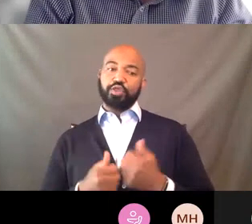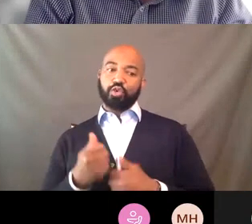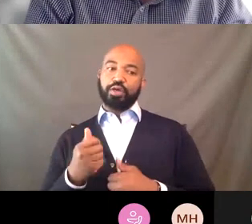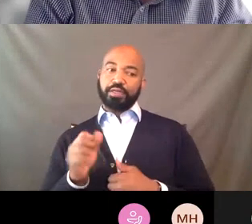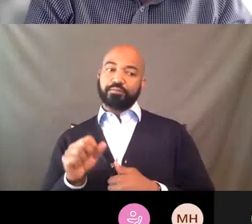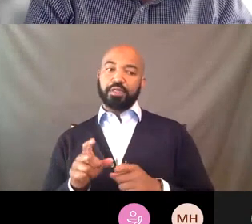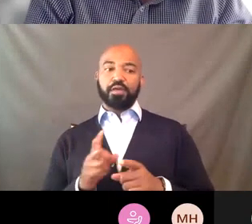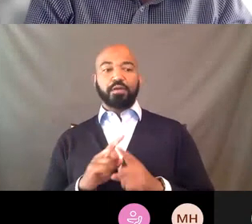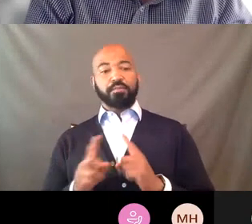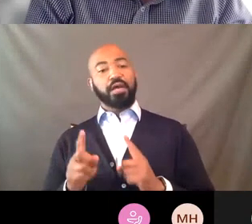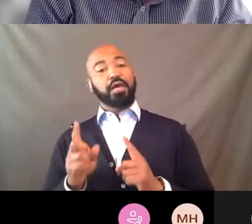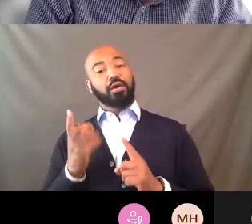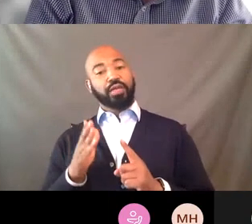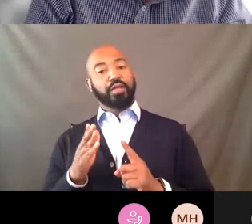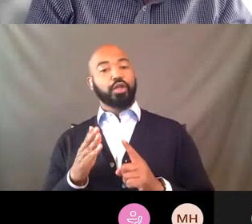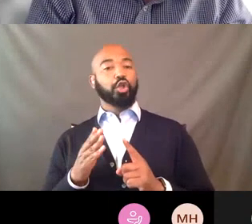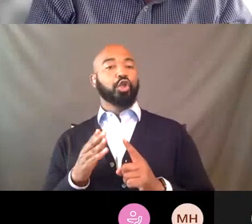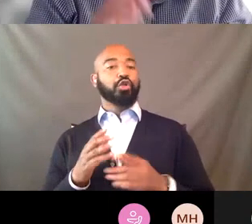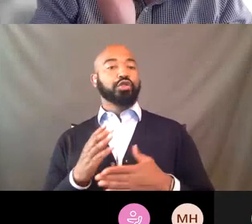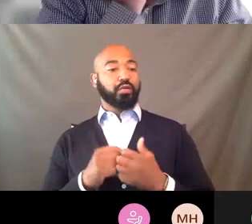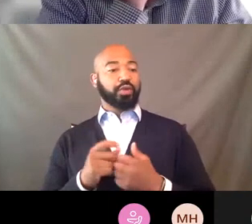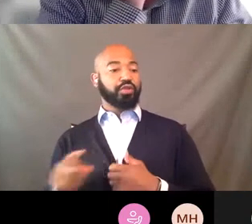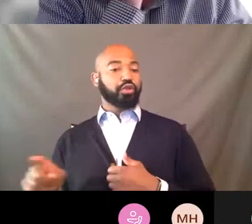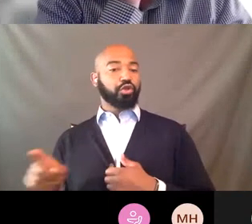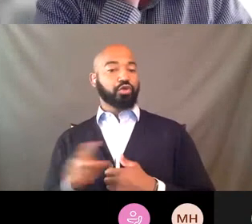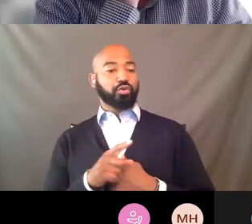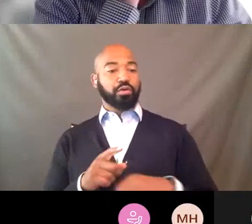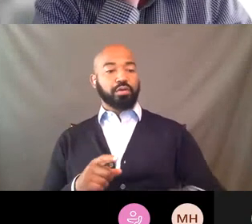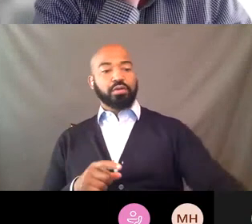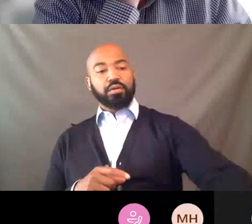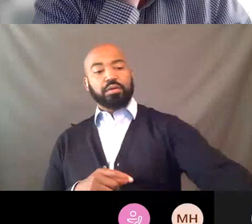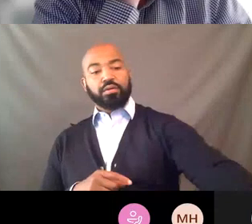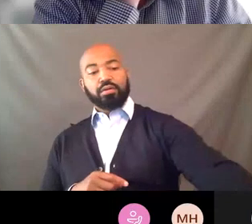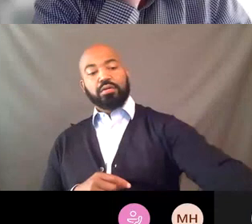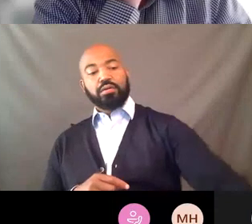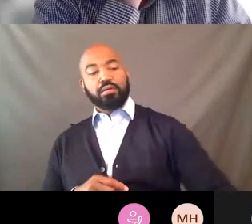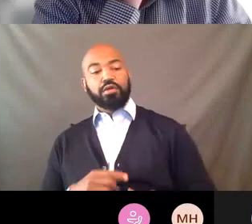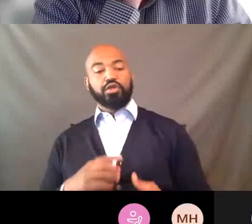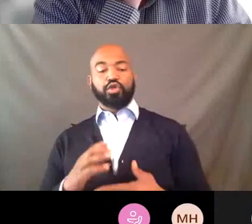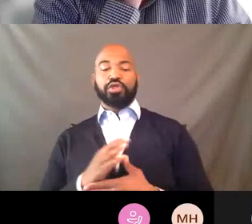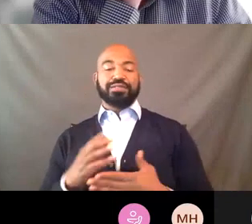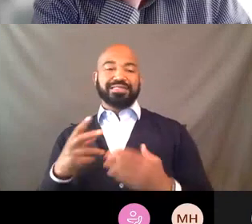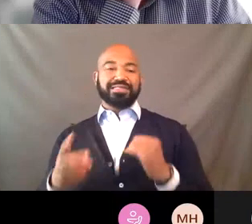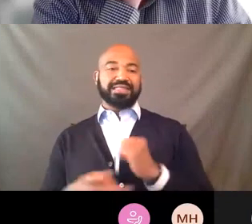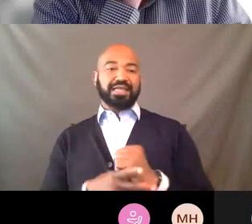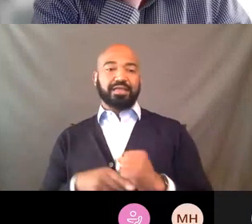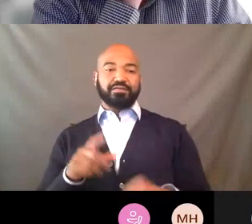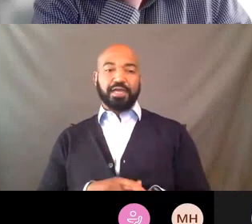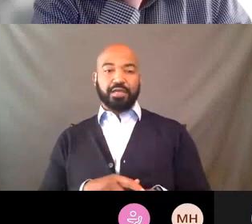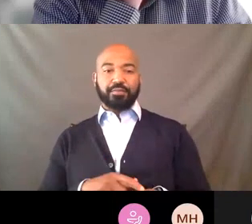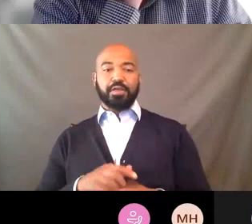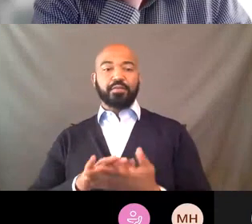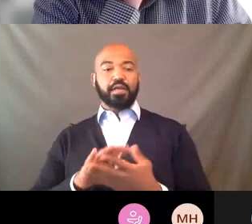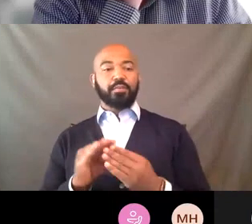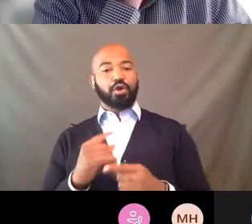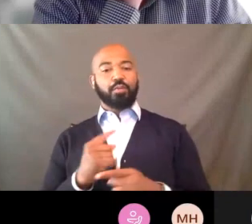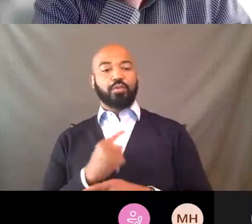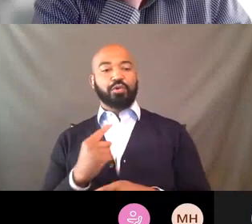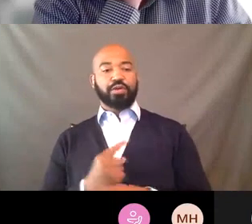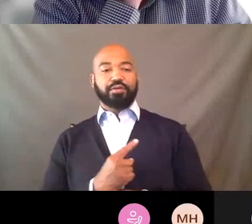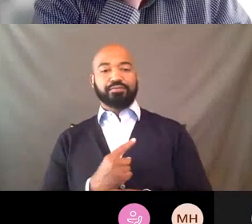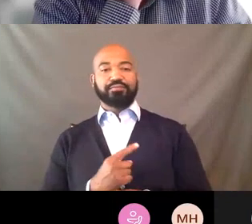we would definitely share it with you before, just to save some time. It might be more appropriate. Well, we don't have a ton of